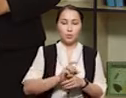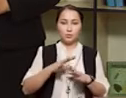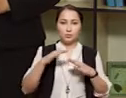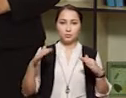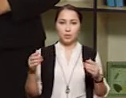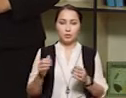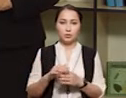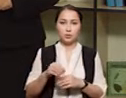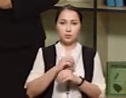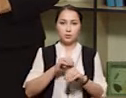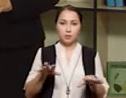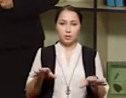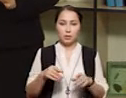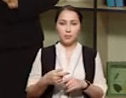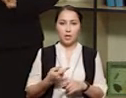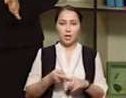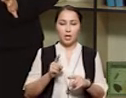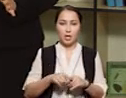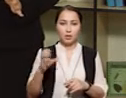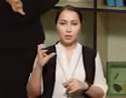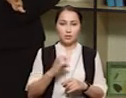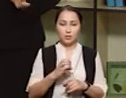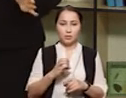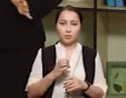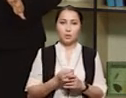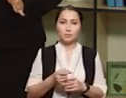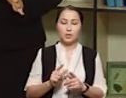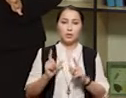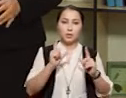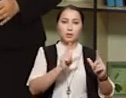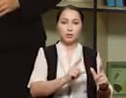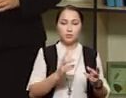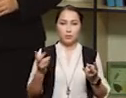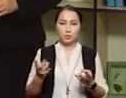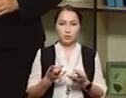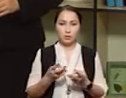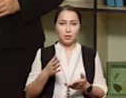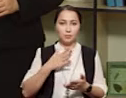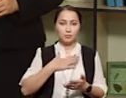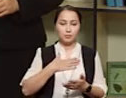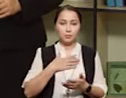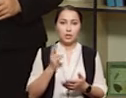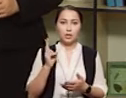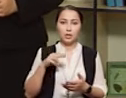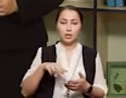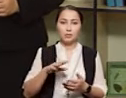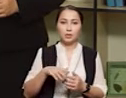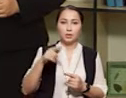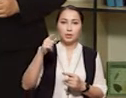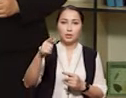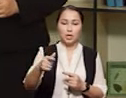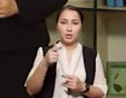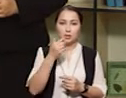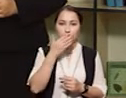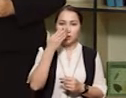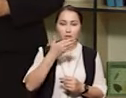tarqalsa, bu sekundlarni ulushida yetib borish kerak va biz bir necha kilometr naridagi hidlarni